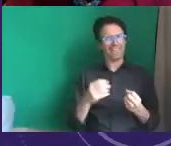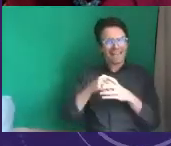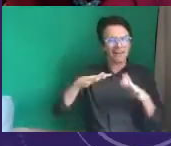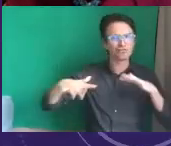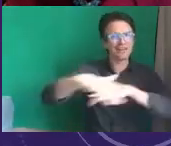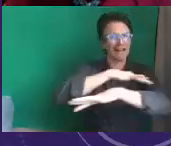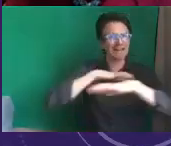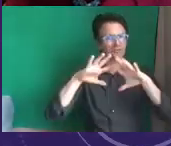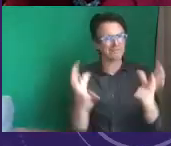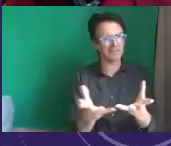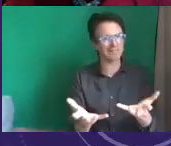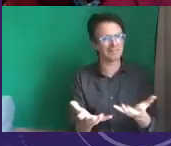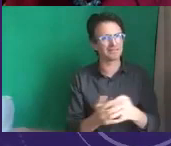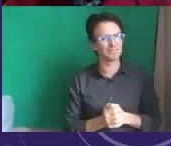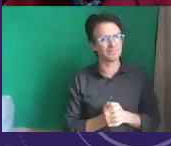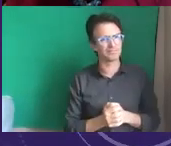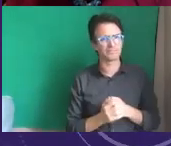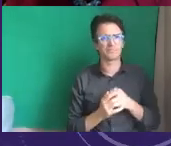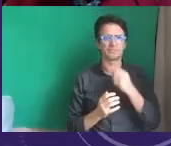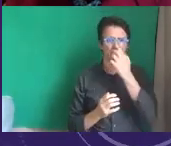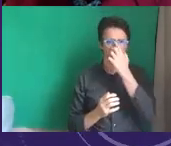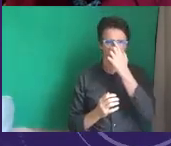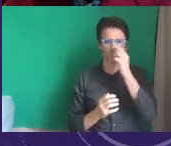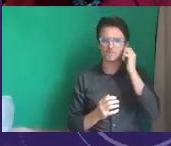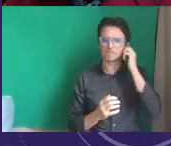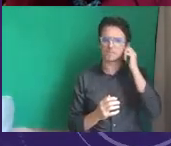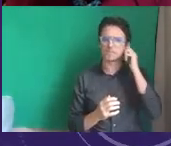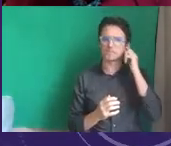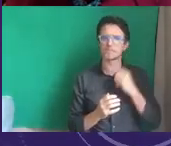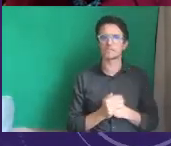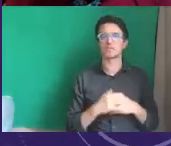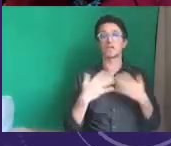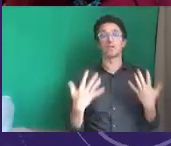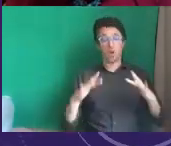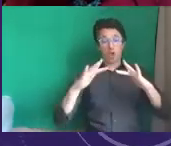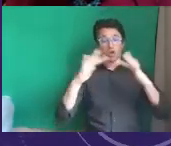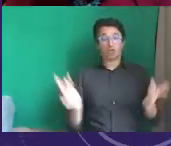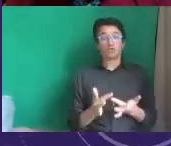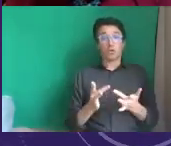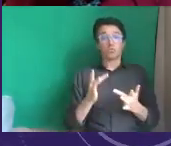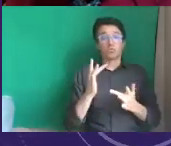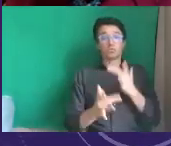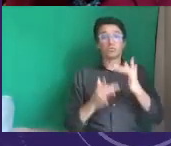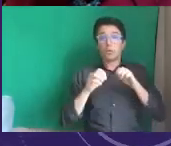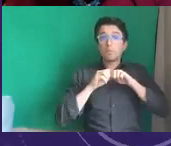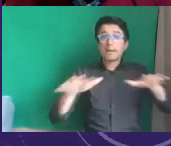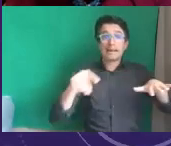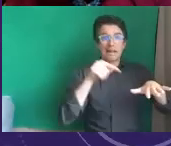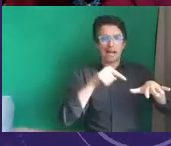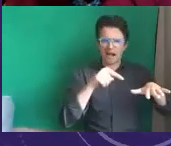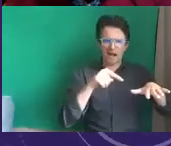media in general matter to society. It's the way to engage, to connect, to share our